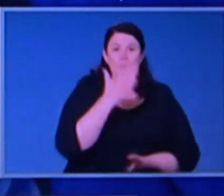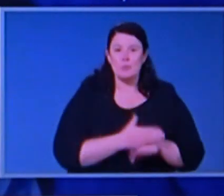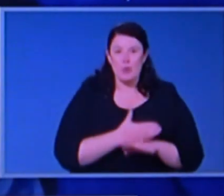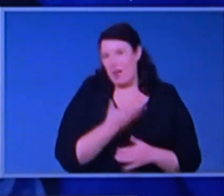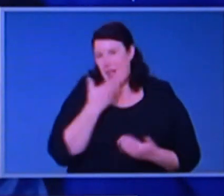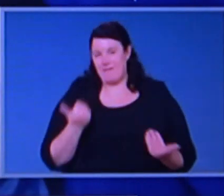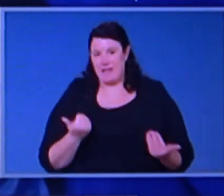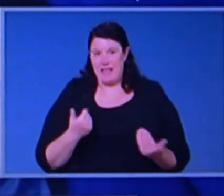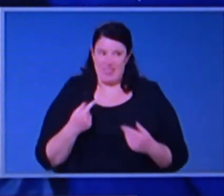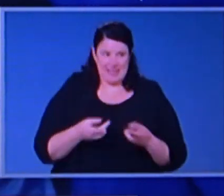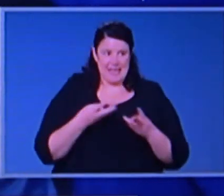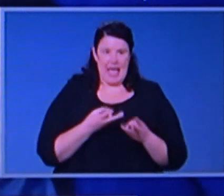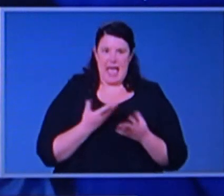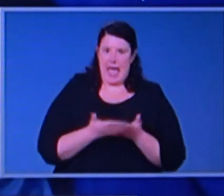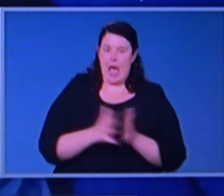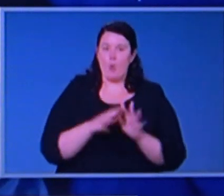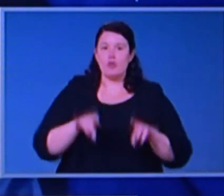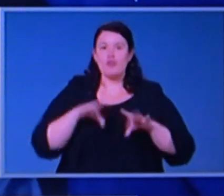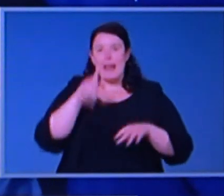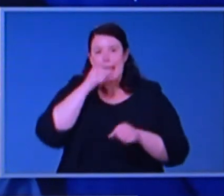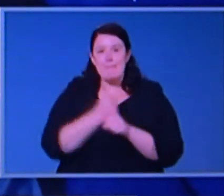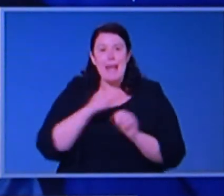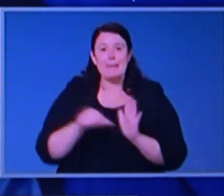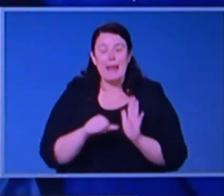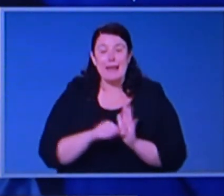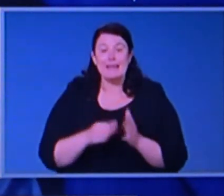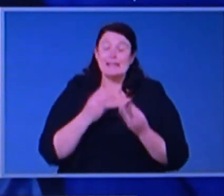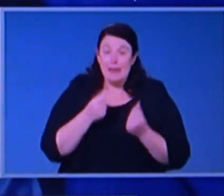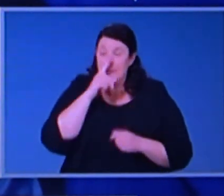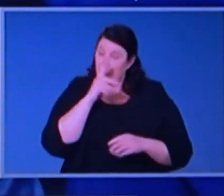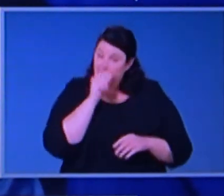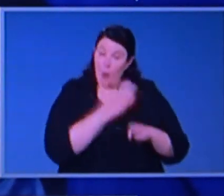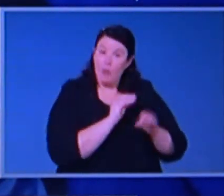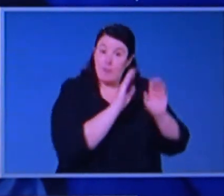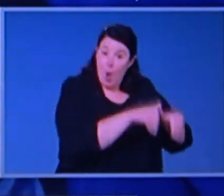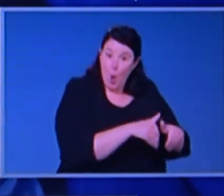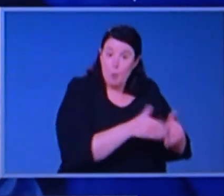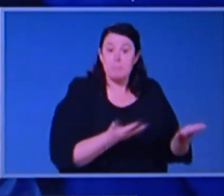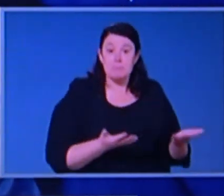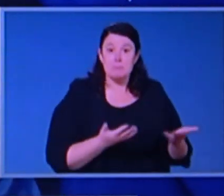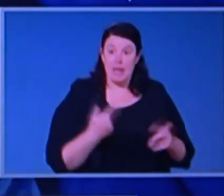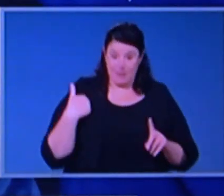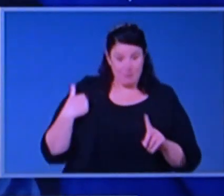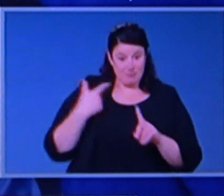how our economy functions. I mean, there are some people who can work from home and for whom this period of